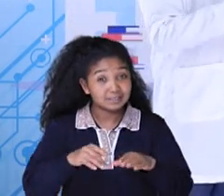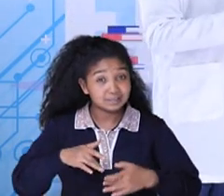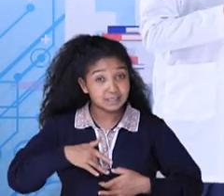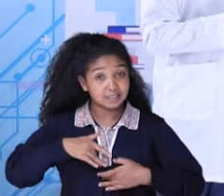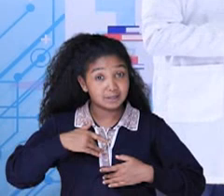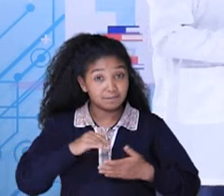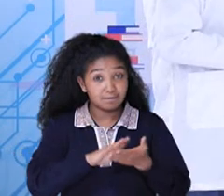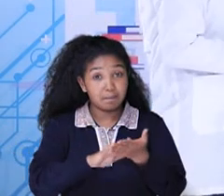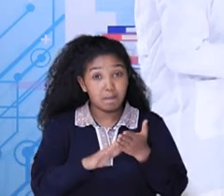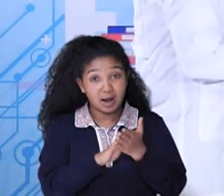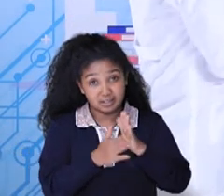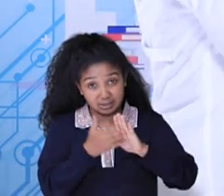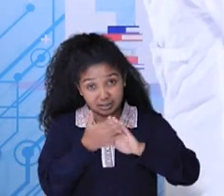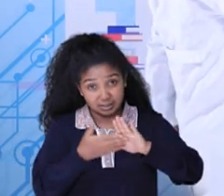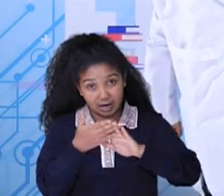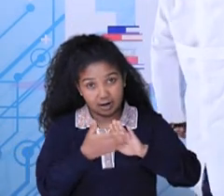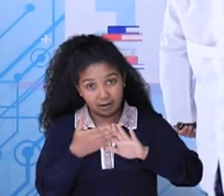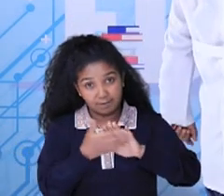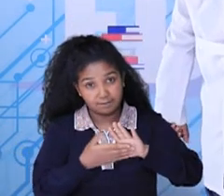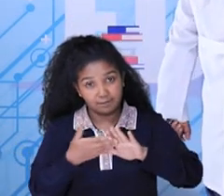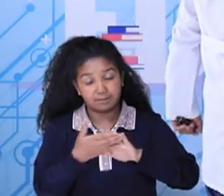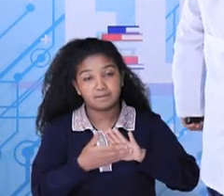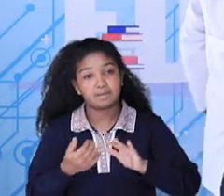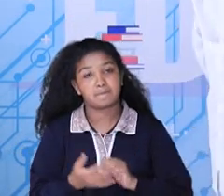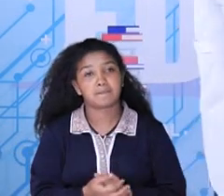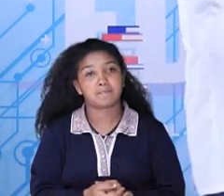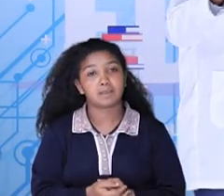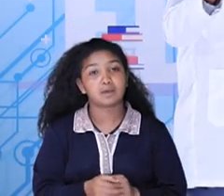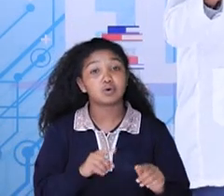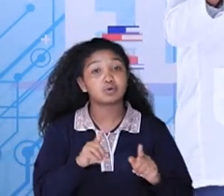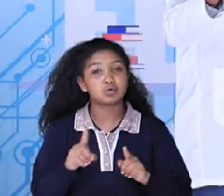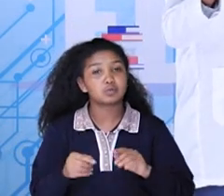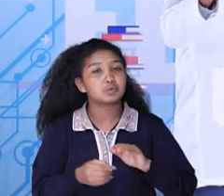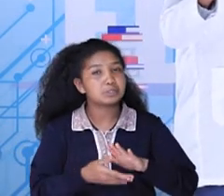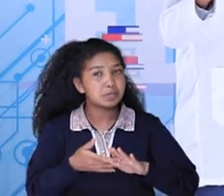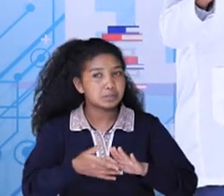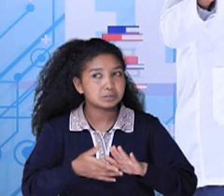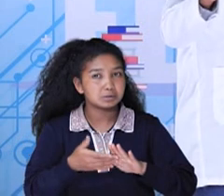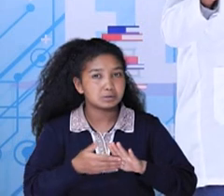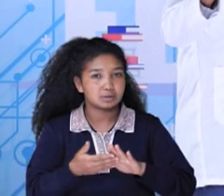parts under their finger toes, in order to sense